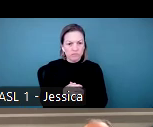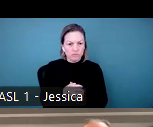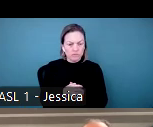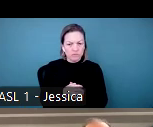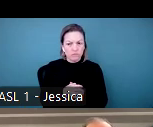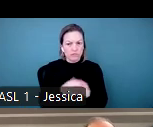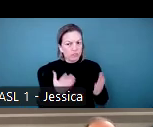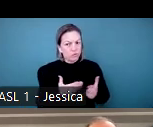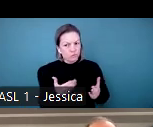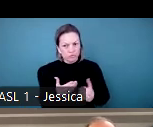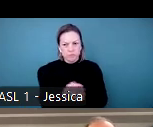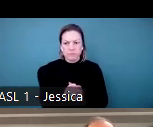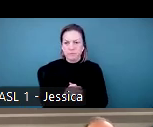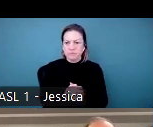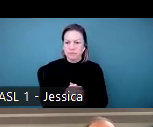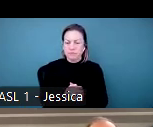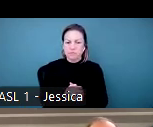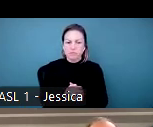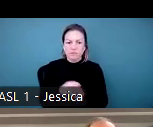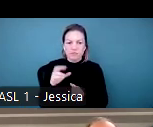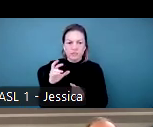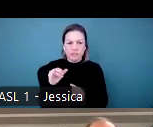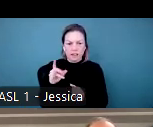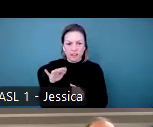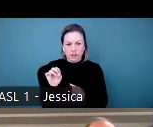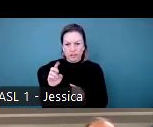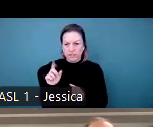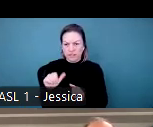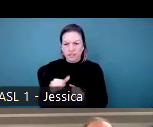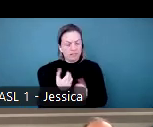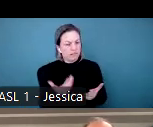Present. Claire Day, Present.